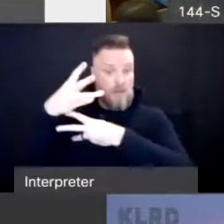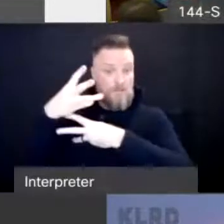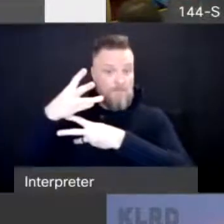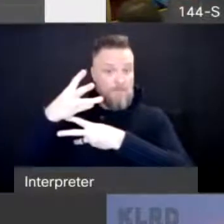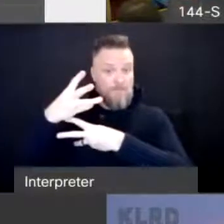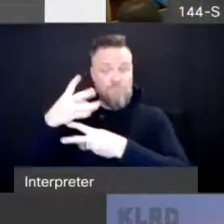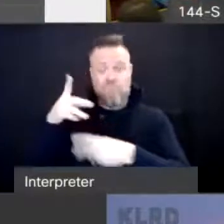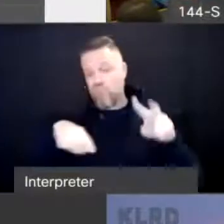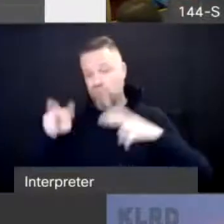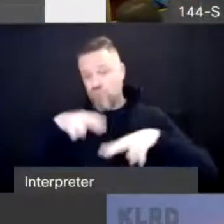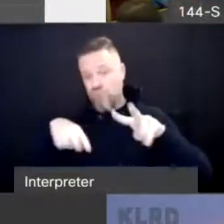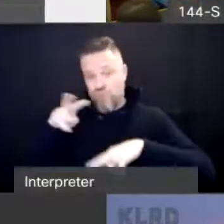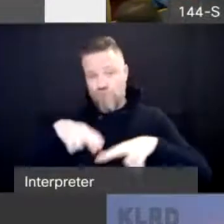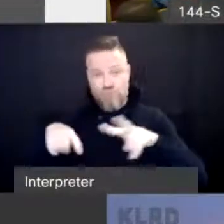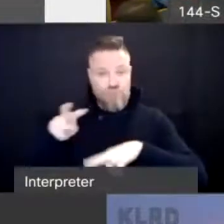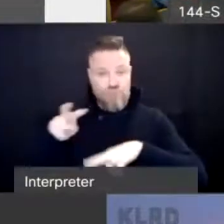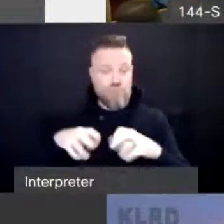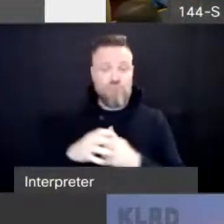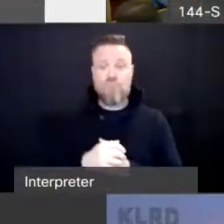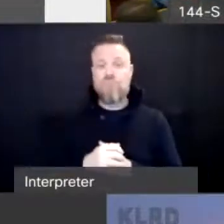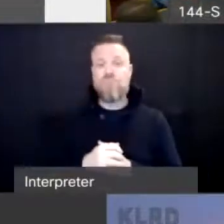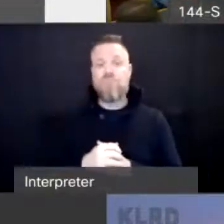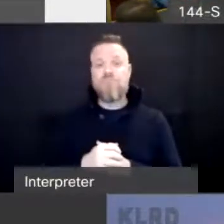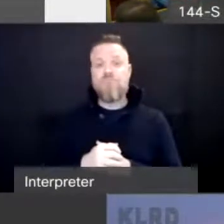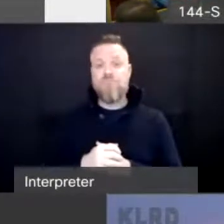take a look at it.